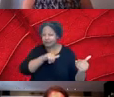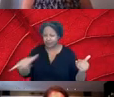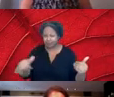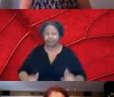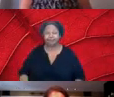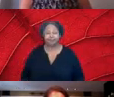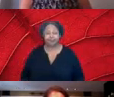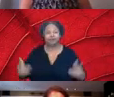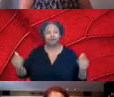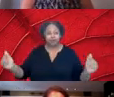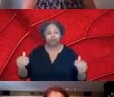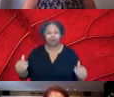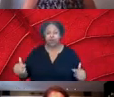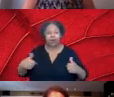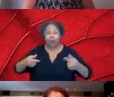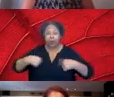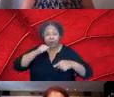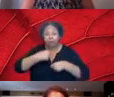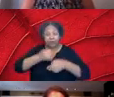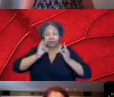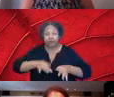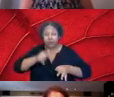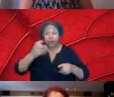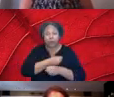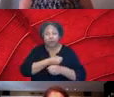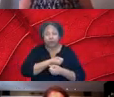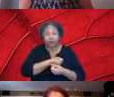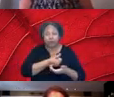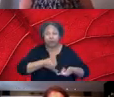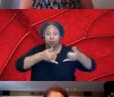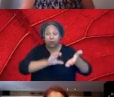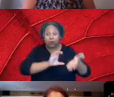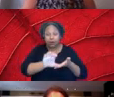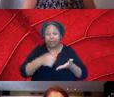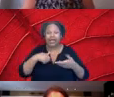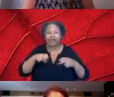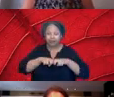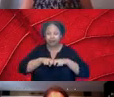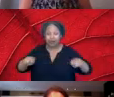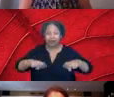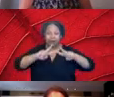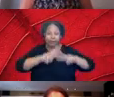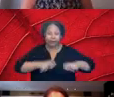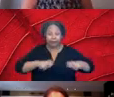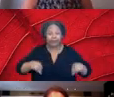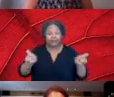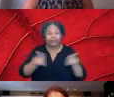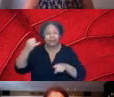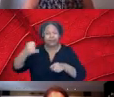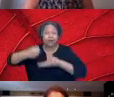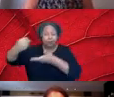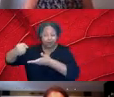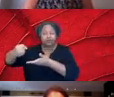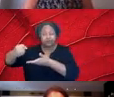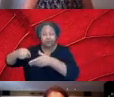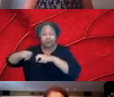don't make the decision about who wins the awards. Like the grant assessment panels, we have award assessment panels that are made up of arts